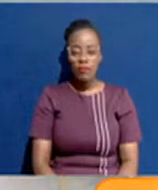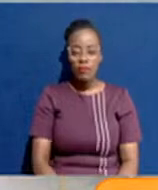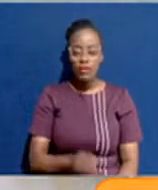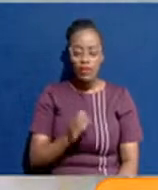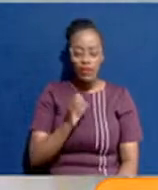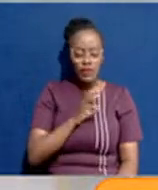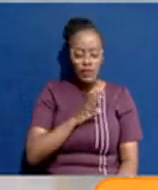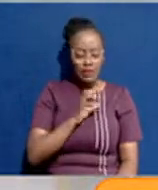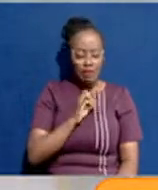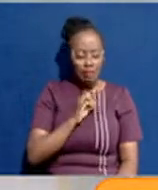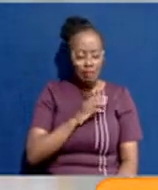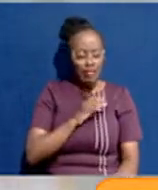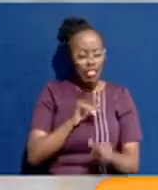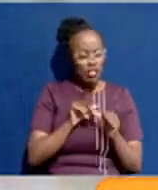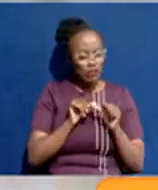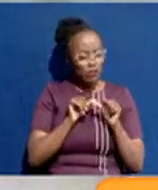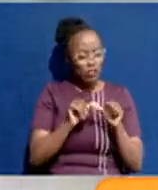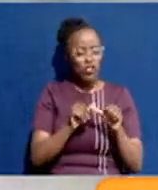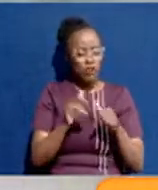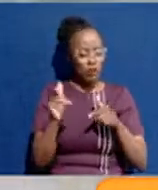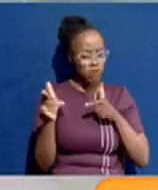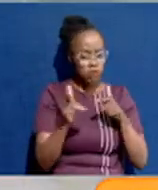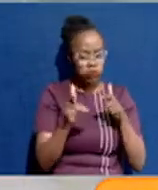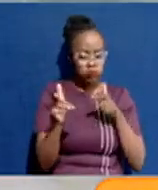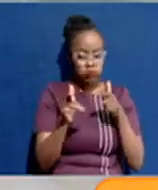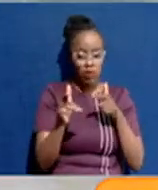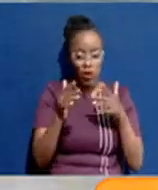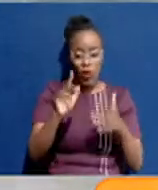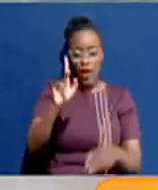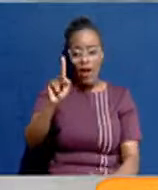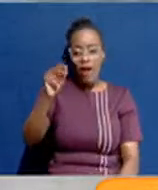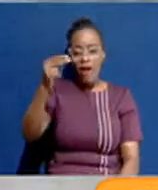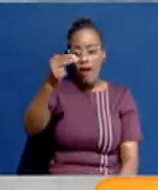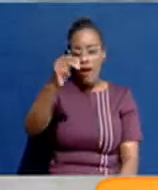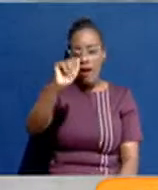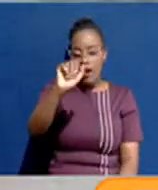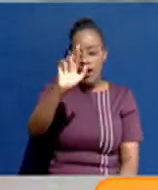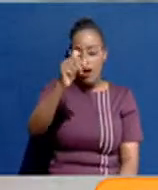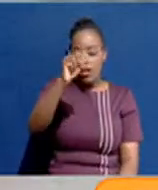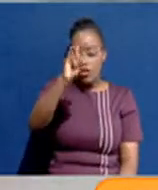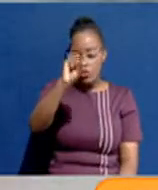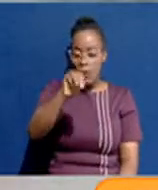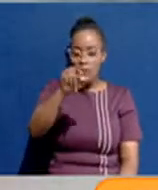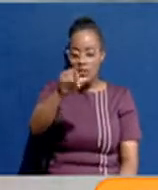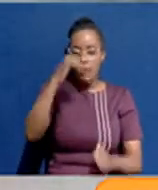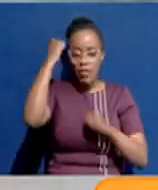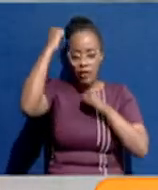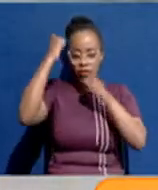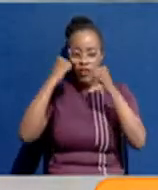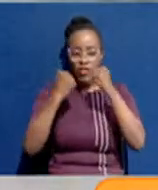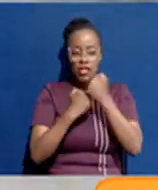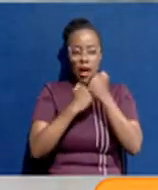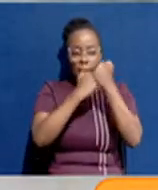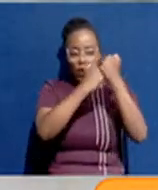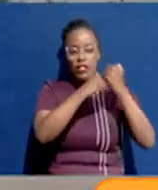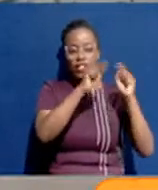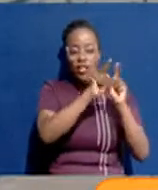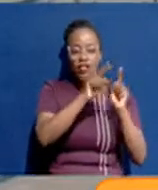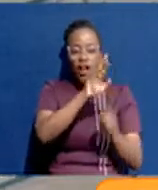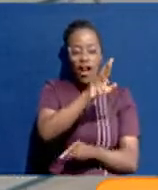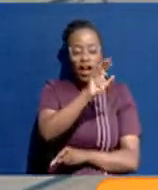Fierce fighting continues to rock central Khartoum as the paramilitary Rapid Support Forces